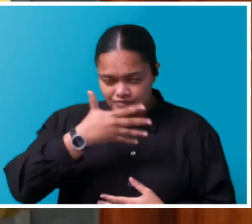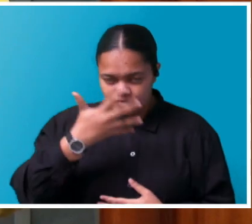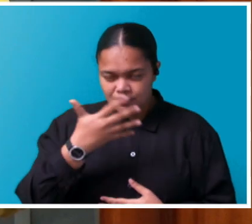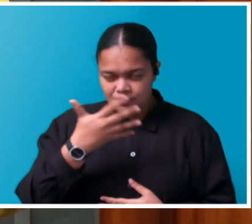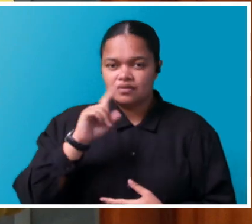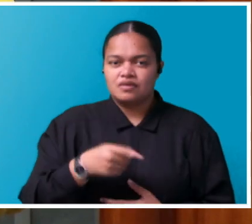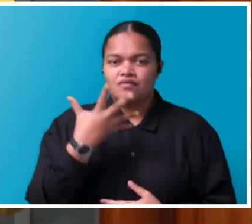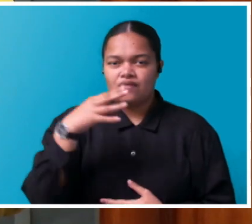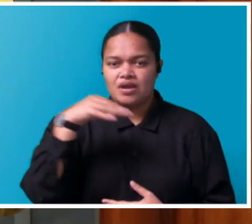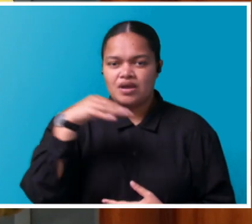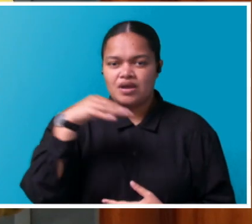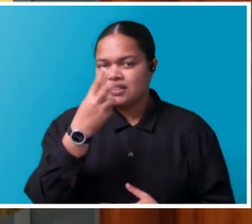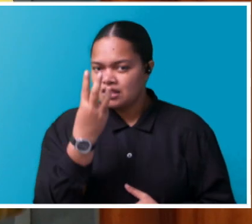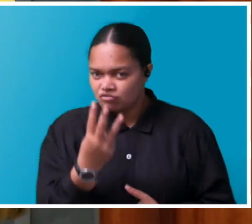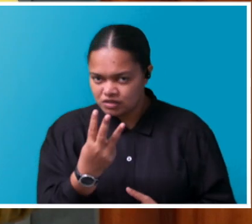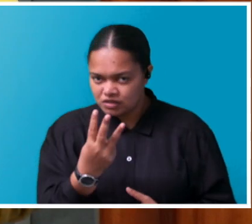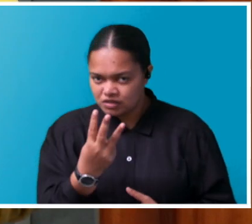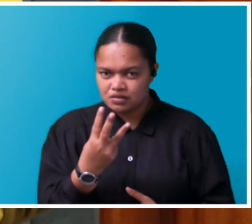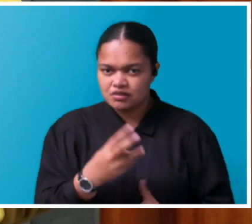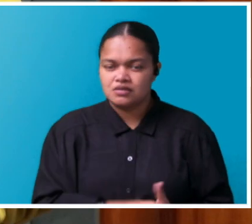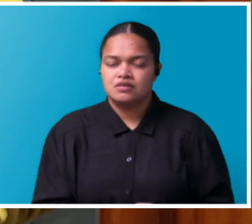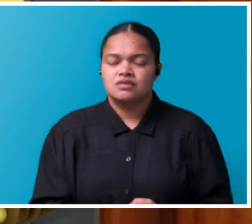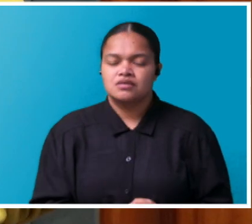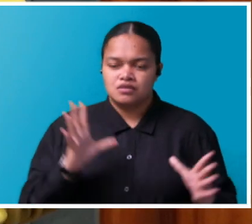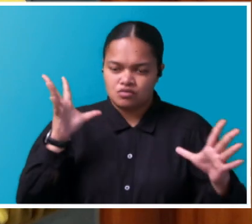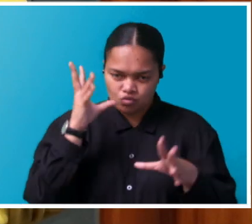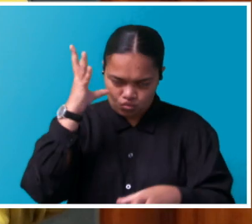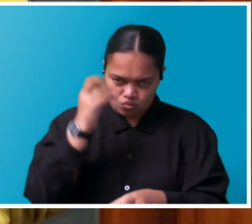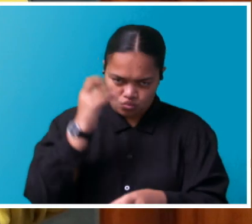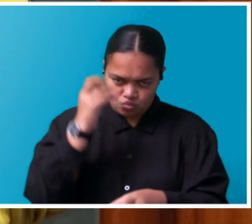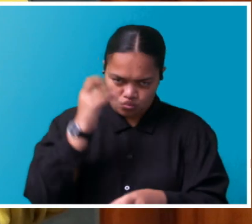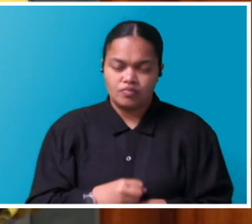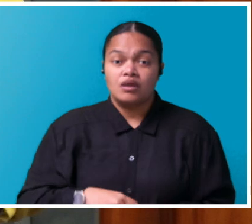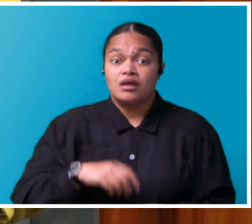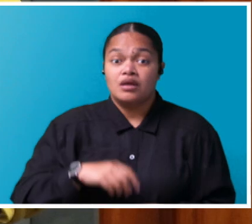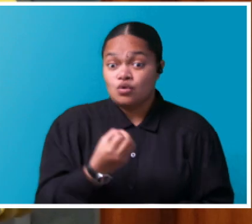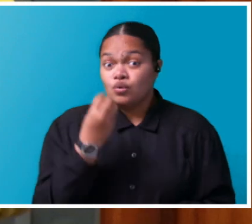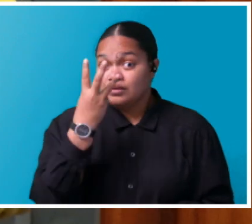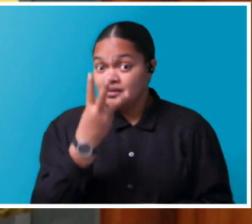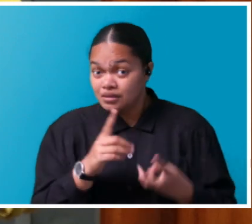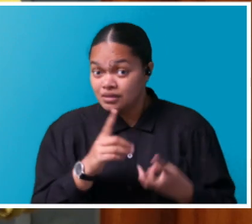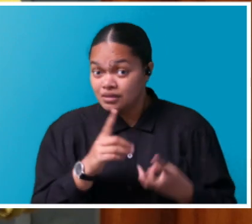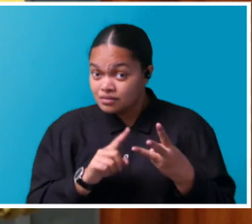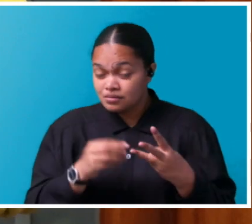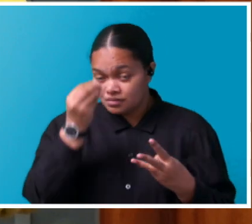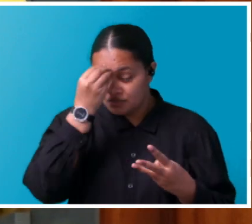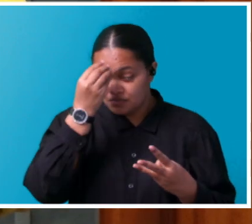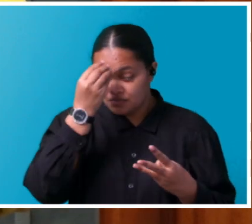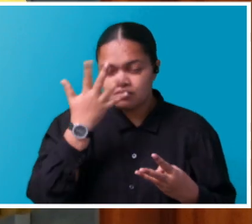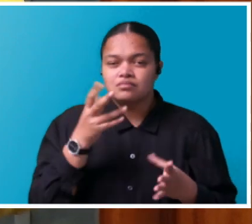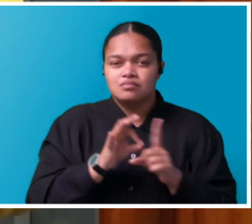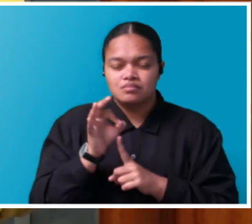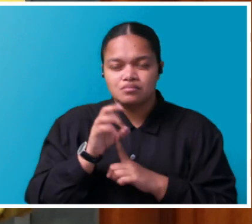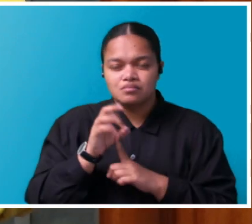115,583 emission reduction units. 3, The noted improvement in the management of the operations